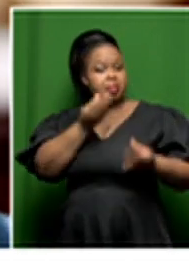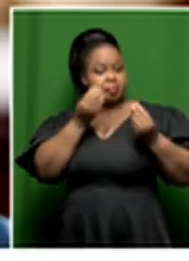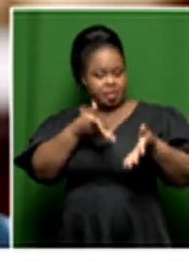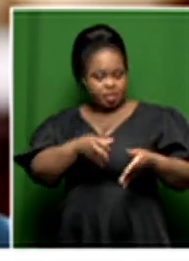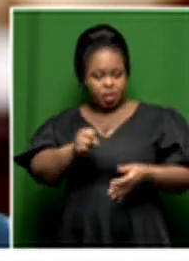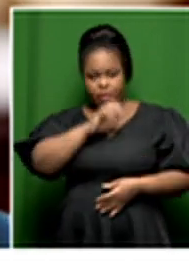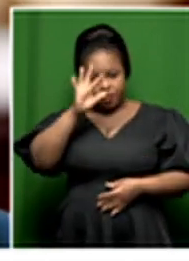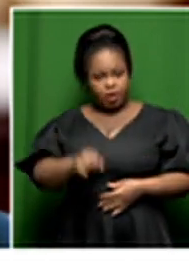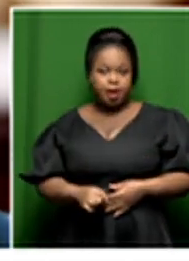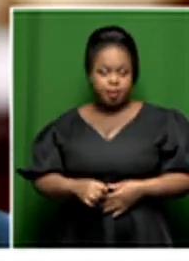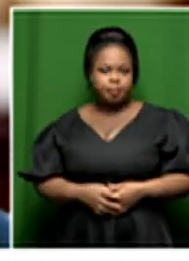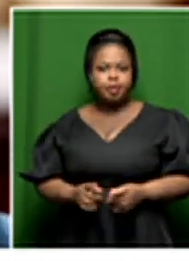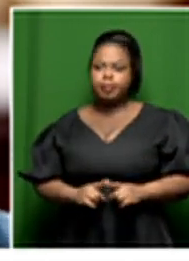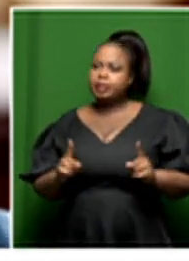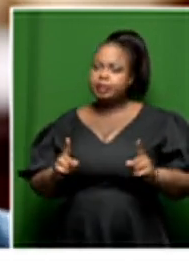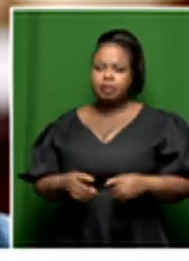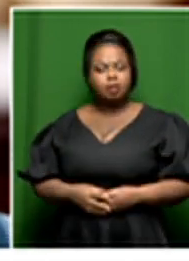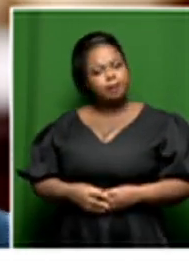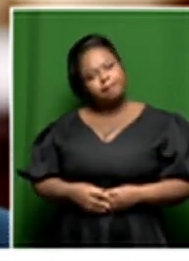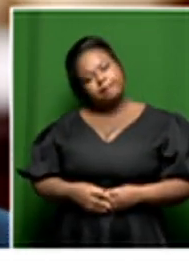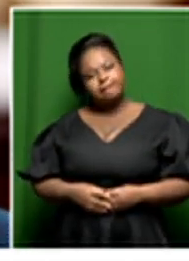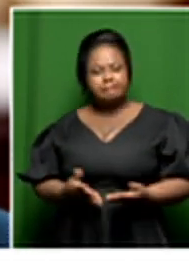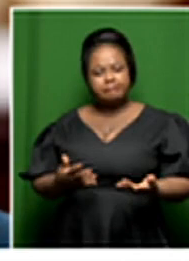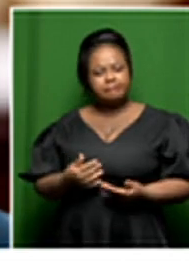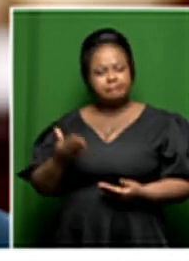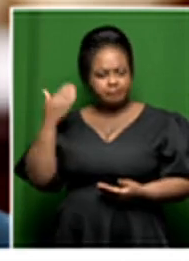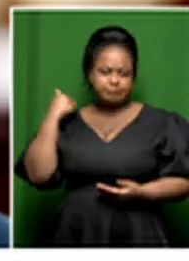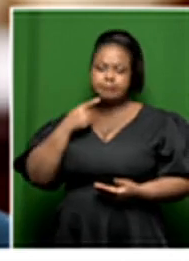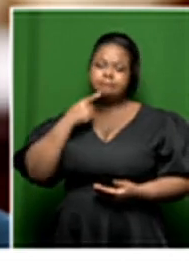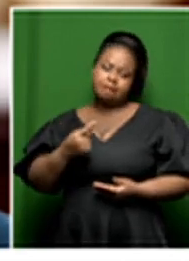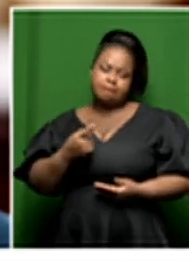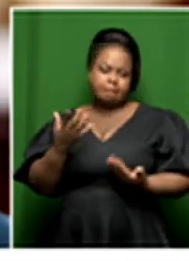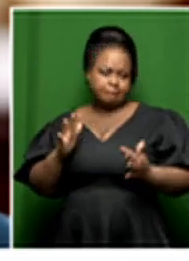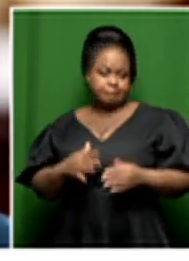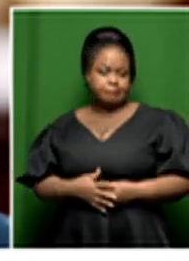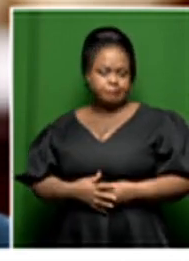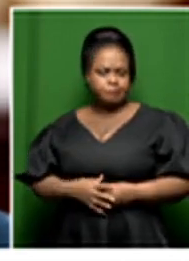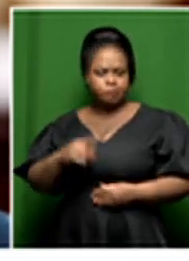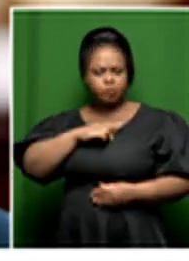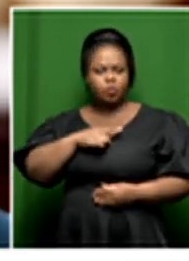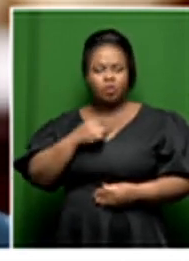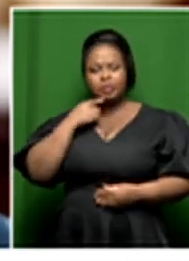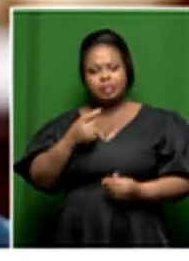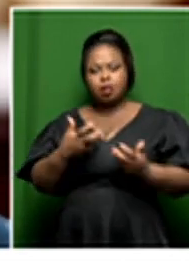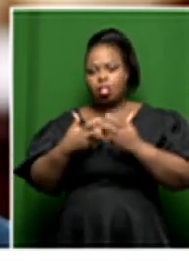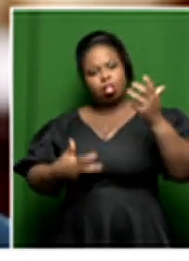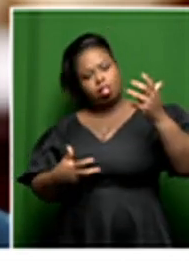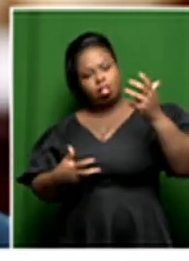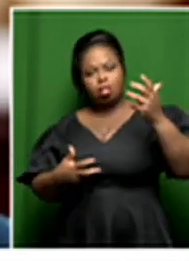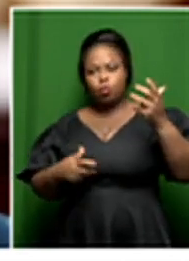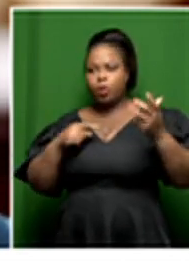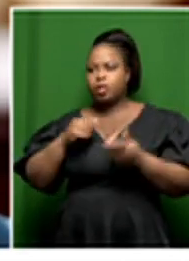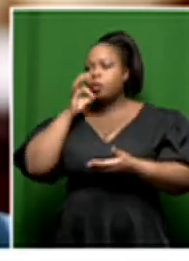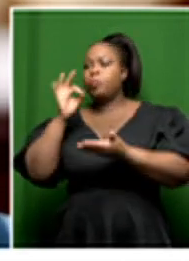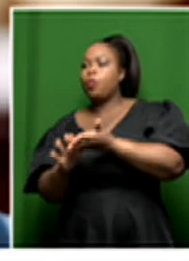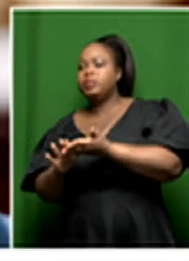South Africa, but and much has already been said about the disjunct between the commitments made